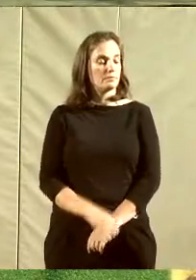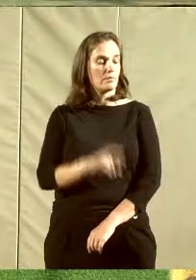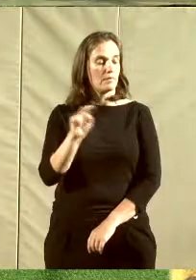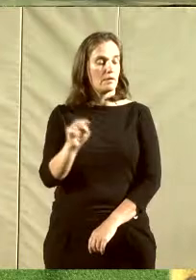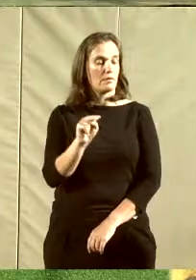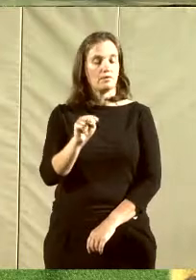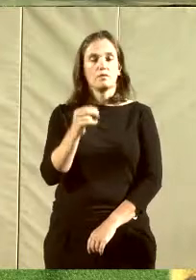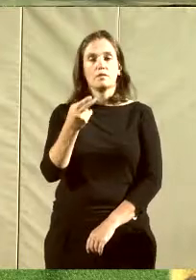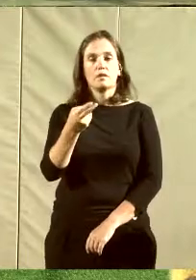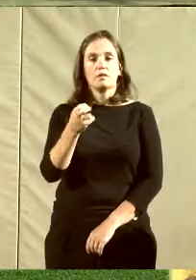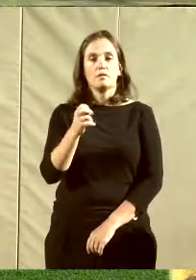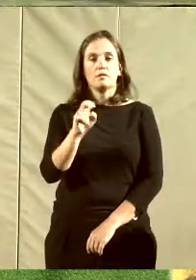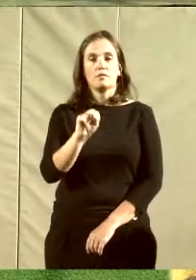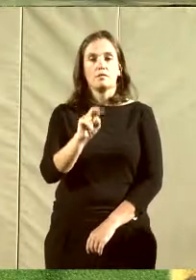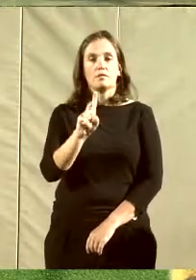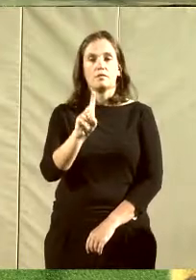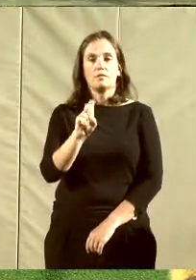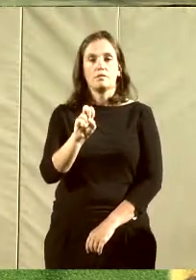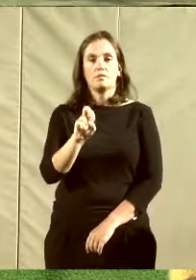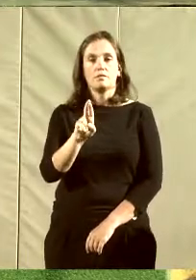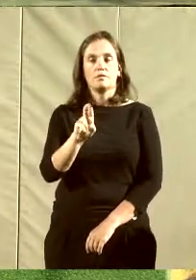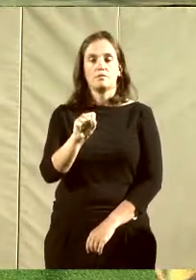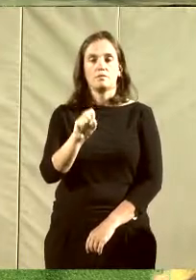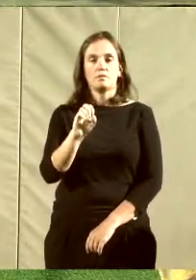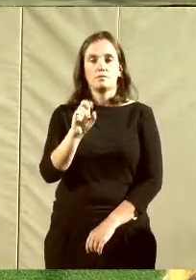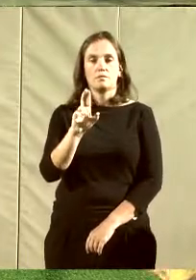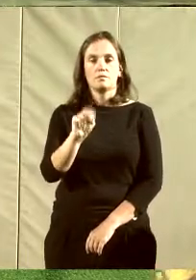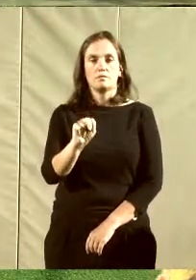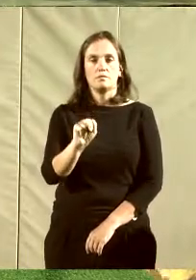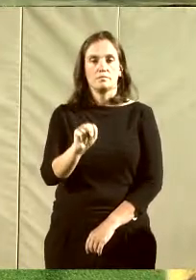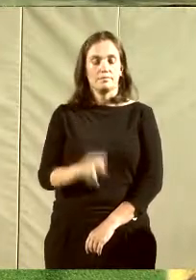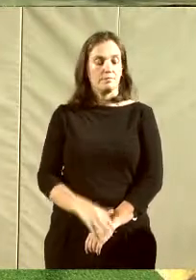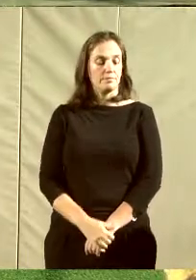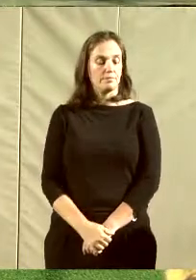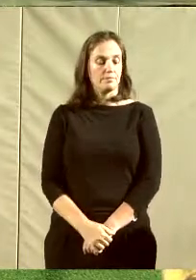Nathaniel Michael Henderson.